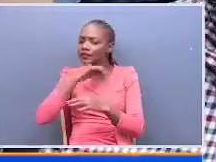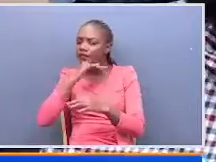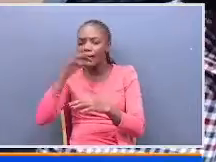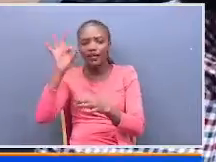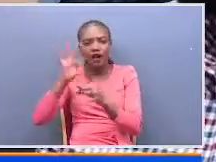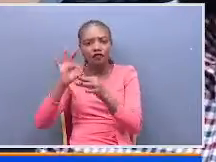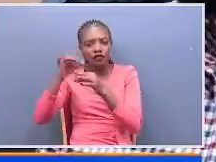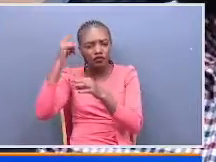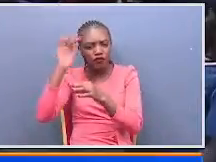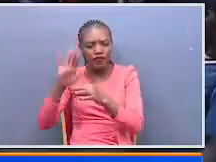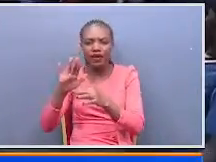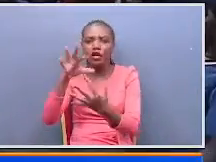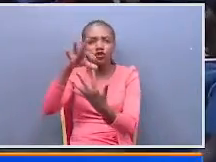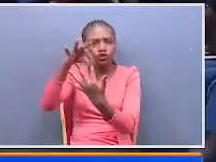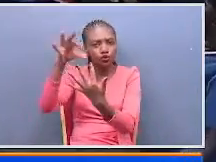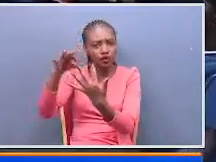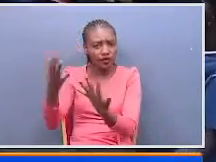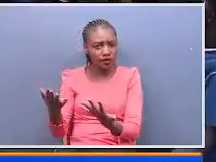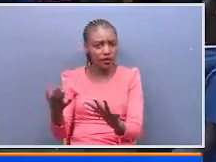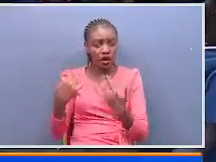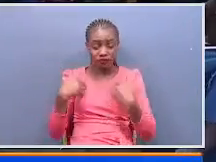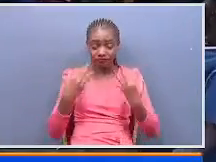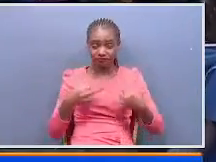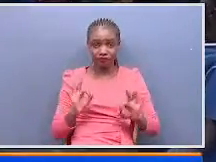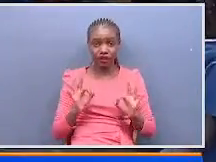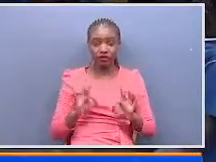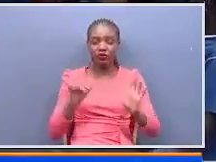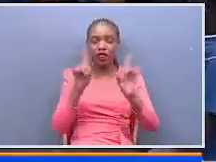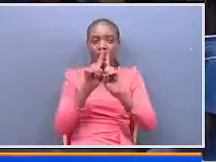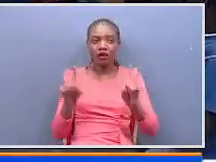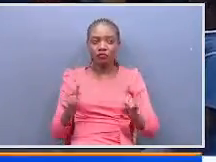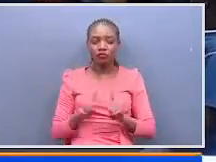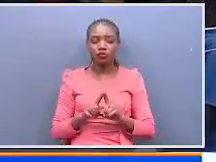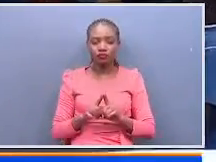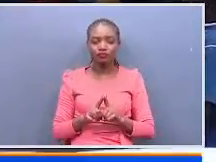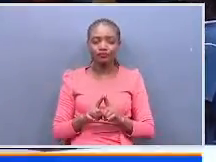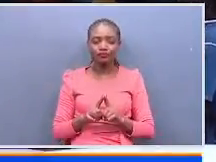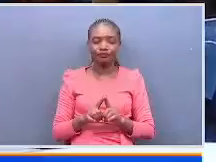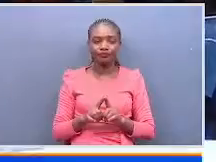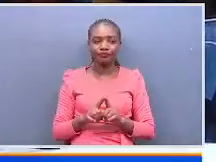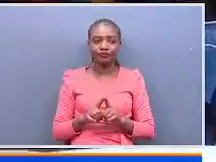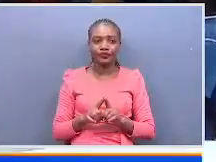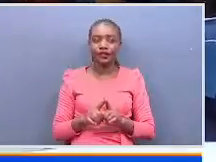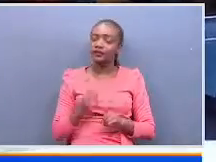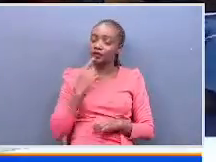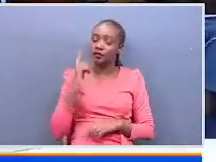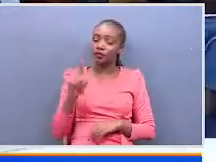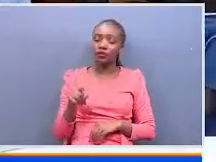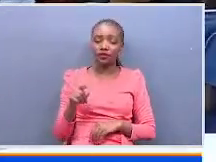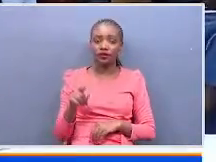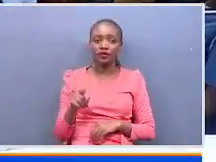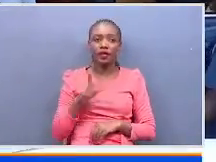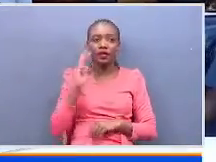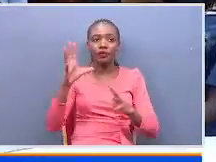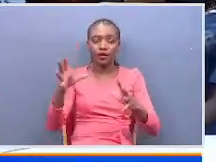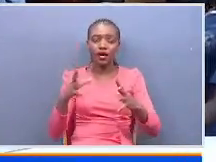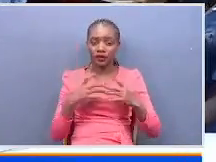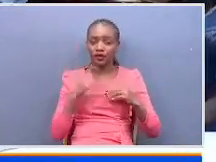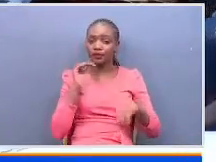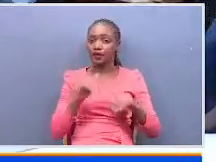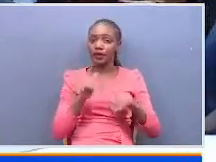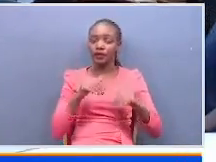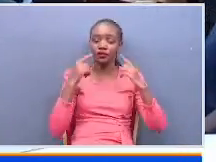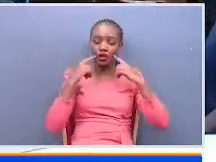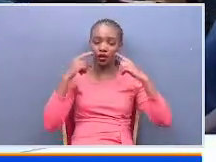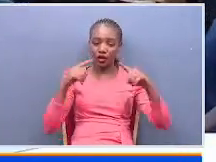Wajackoyah, cast your vote. At the same breath, the Roots Party presidential hopeful admitted that he will accept the election